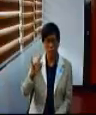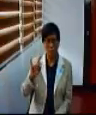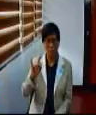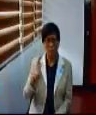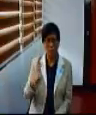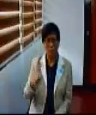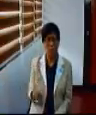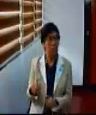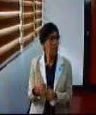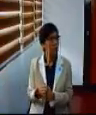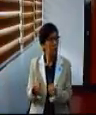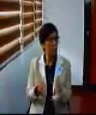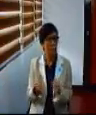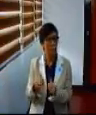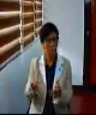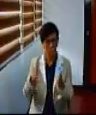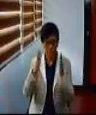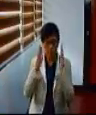case?